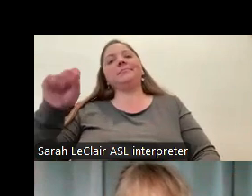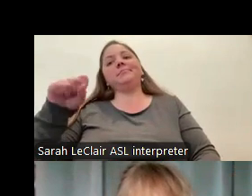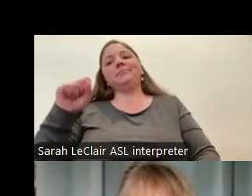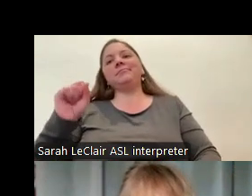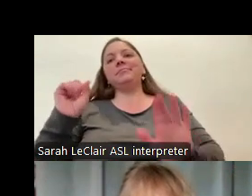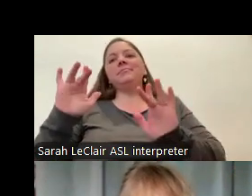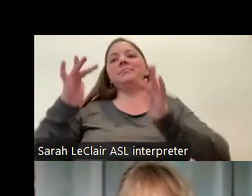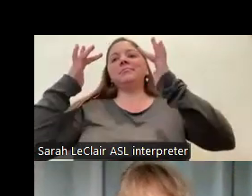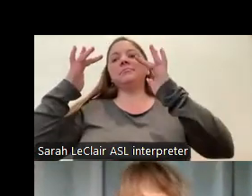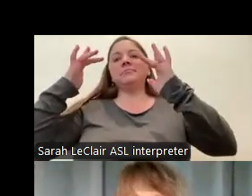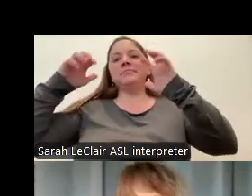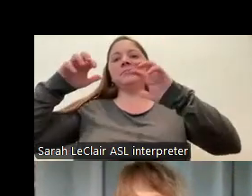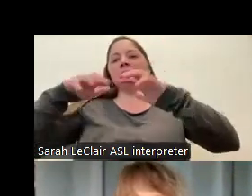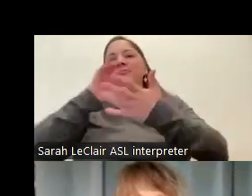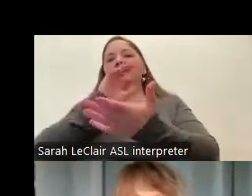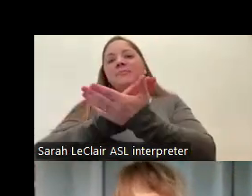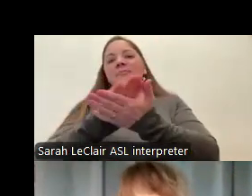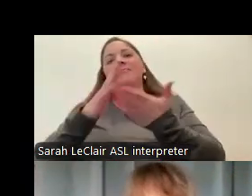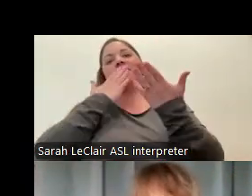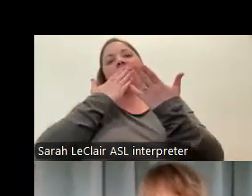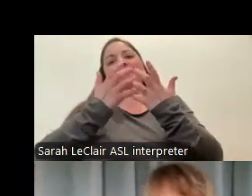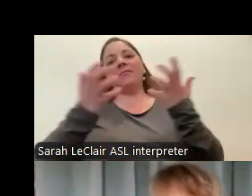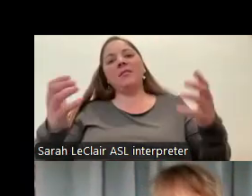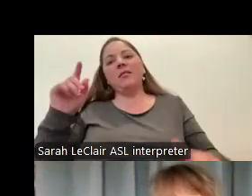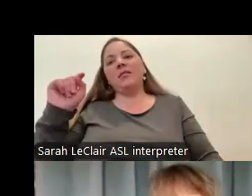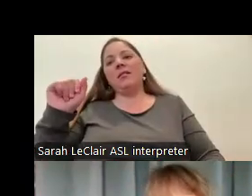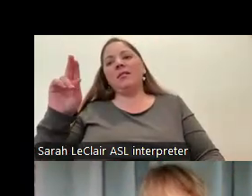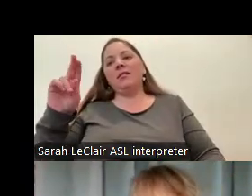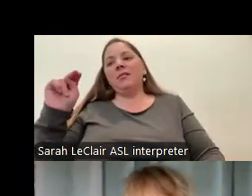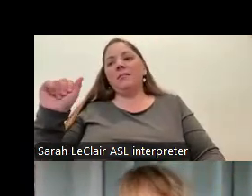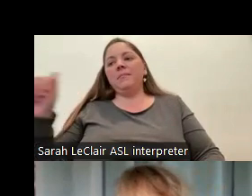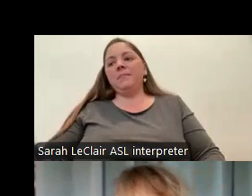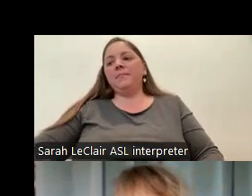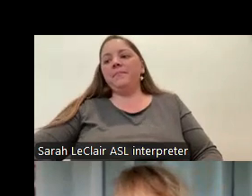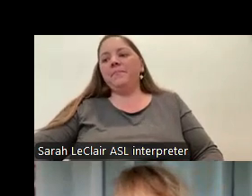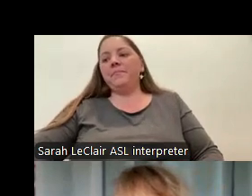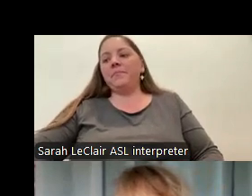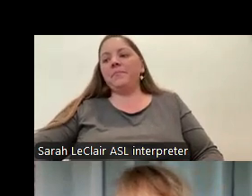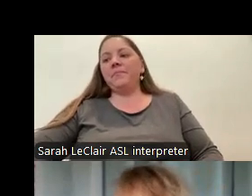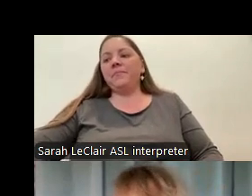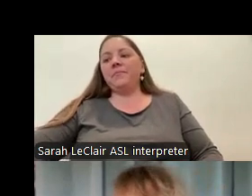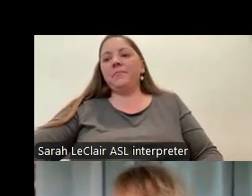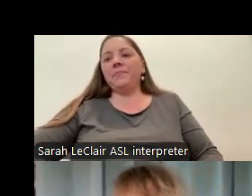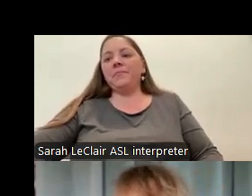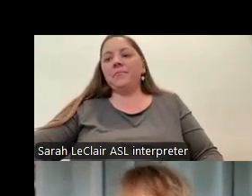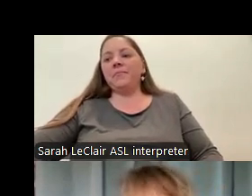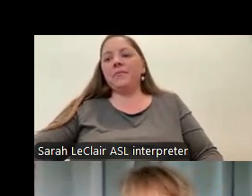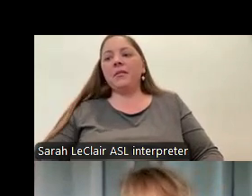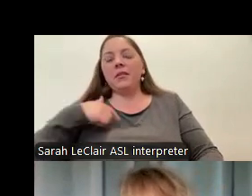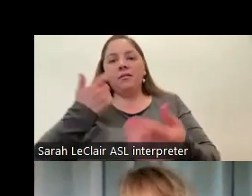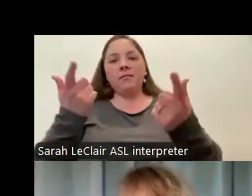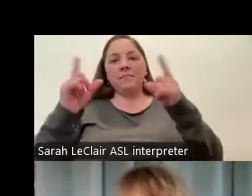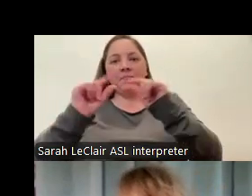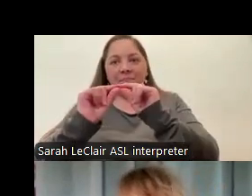very pleasant. Okay, thank you, Tana, for putting that in. All right, so if there are no objections, I'm going to go ahead and close the poll.